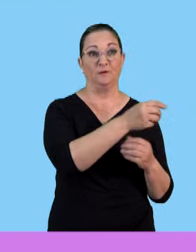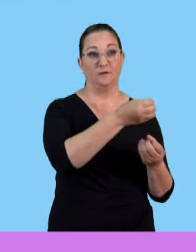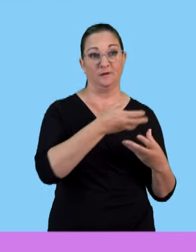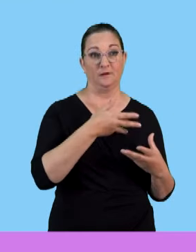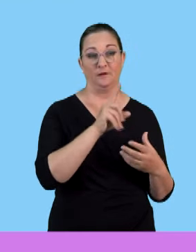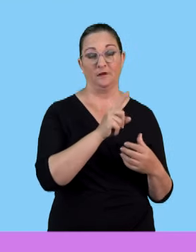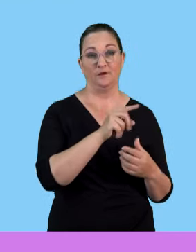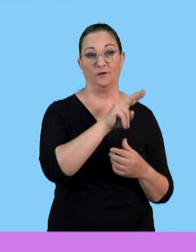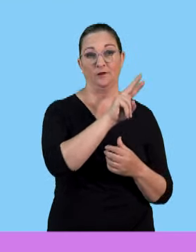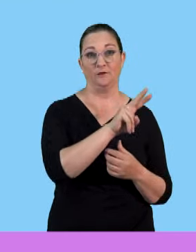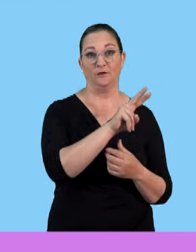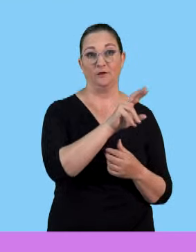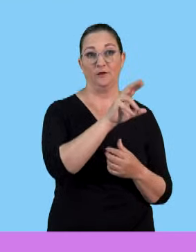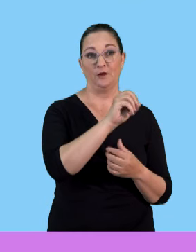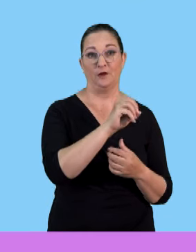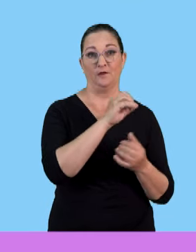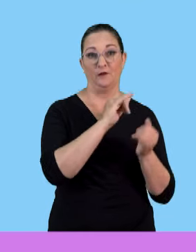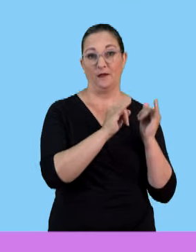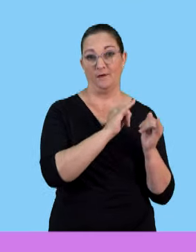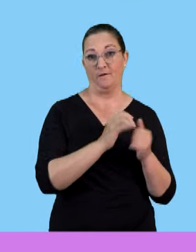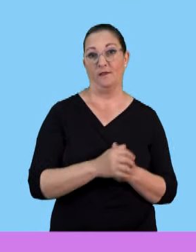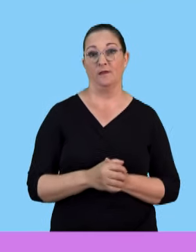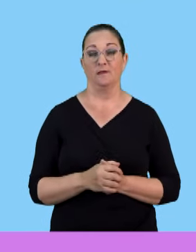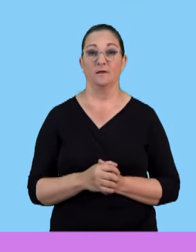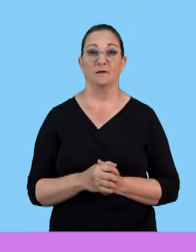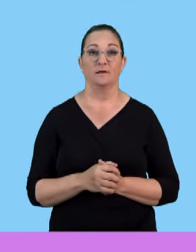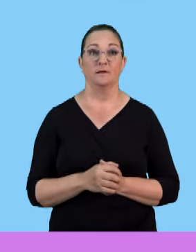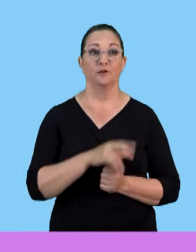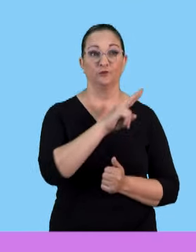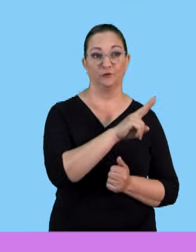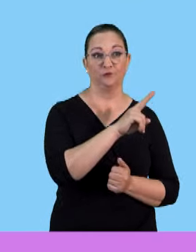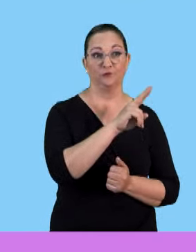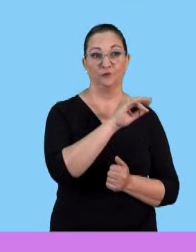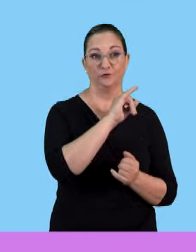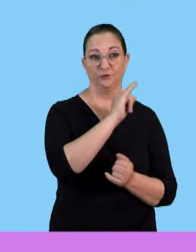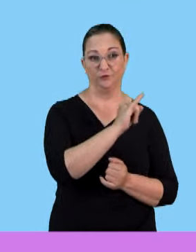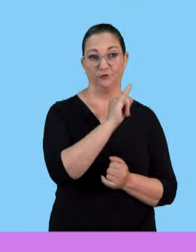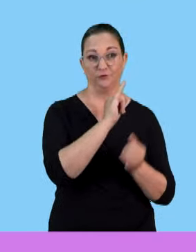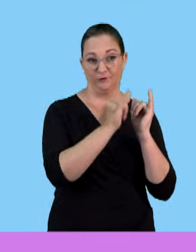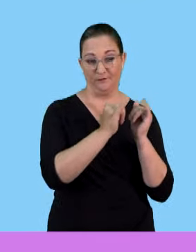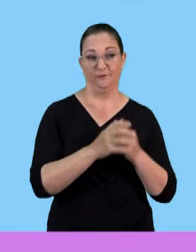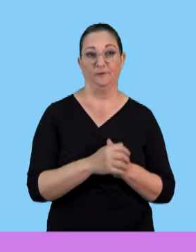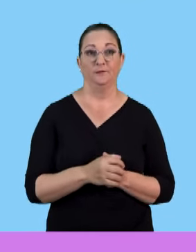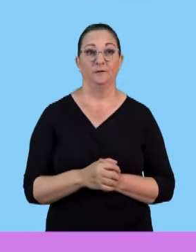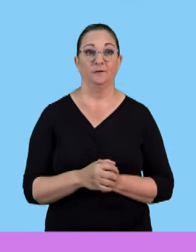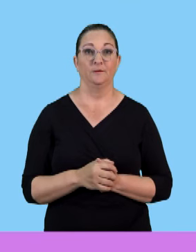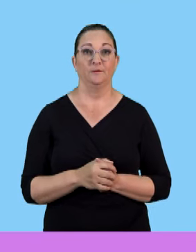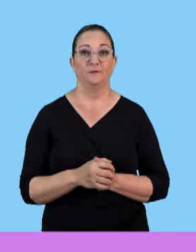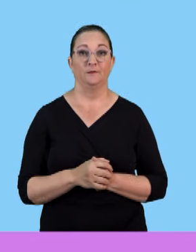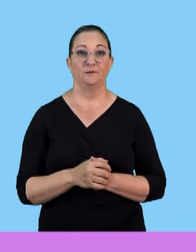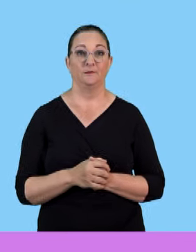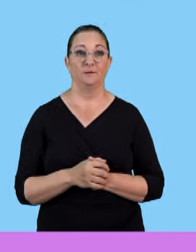should be giving us 211 kilowatts. So now let us multiply that out. 150 multiplied